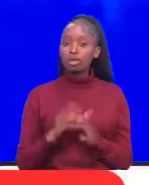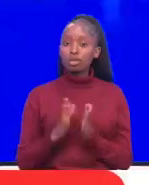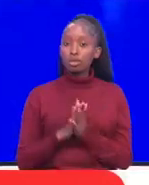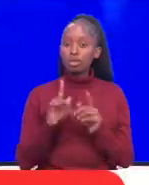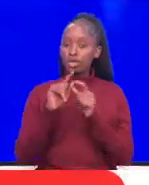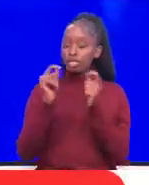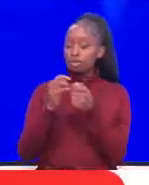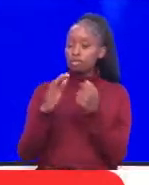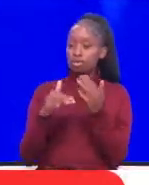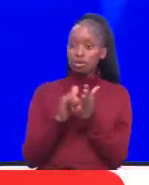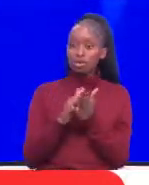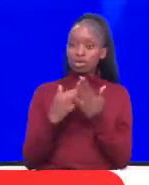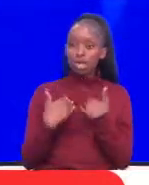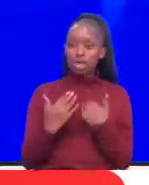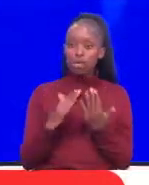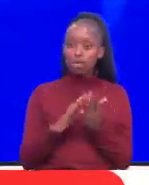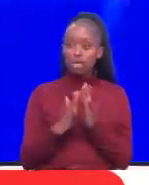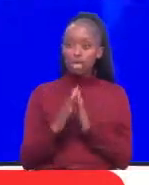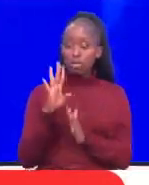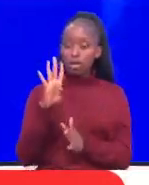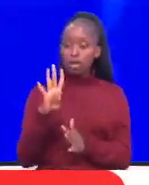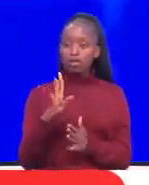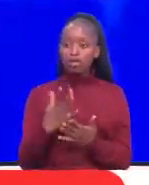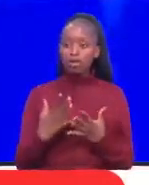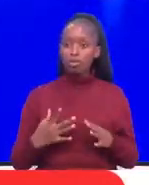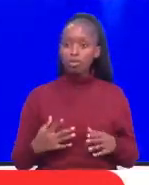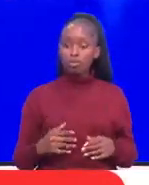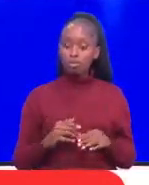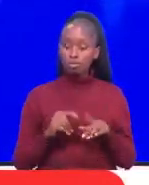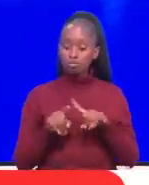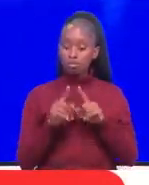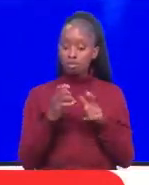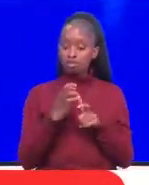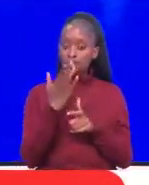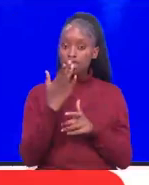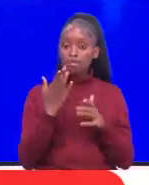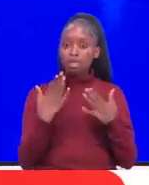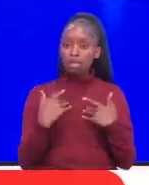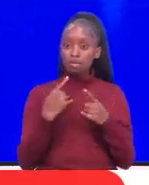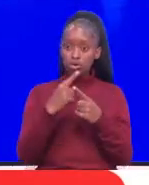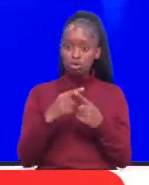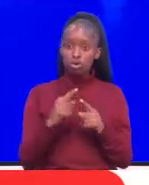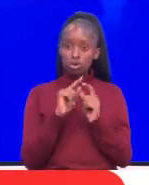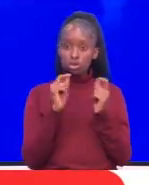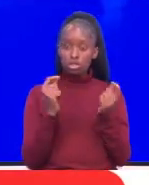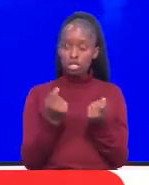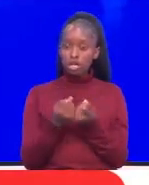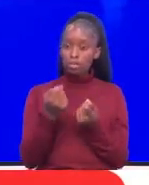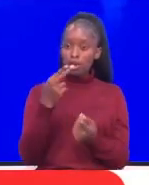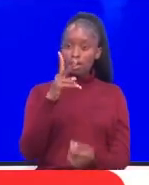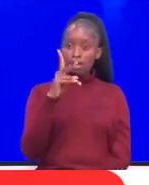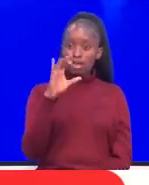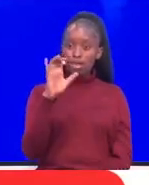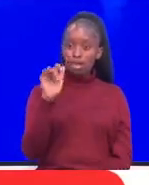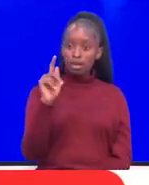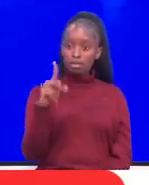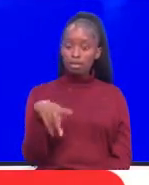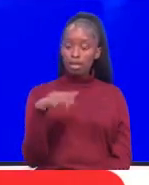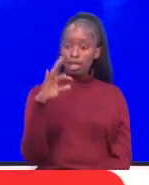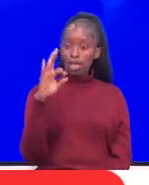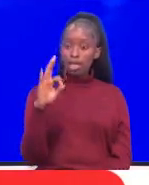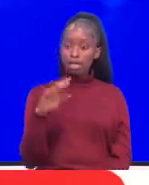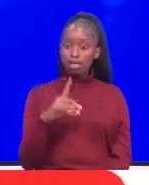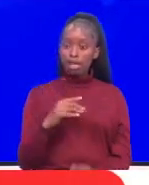battling through four grueling shookers. However, Tusker Malt's total team handicap of 3 against SBM